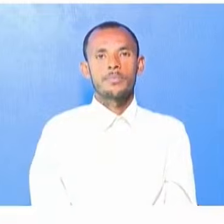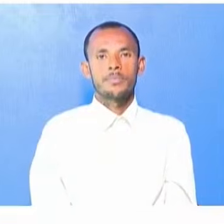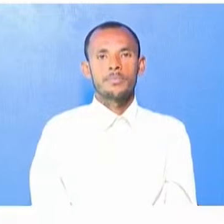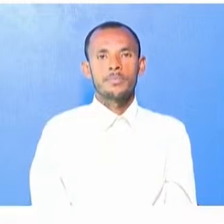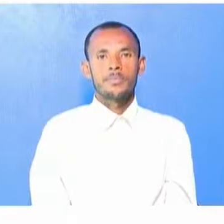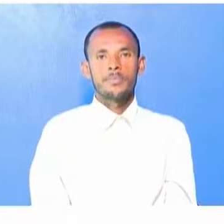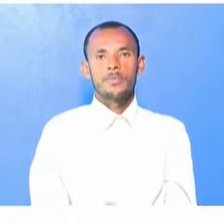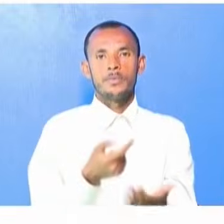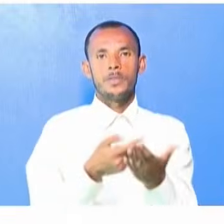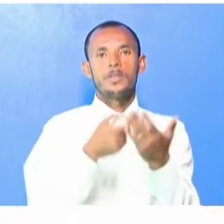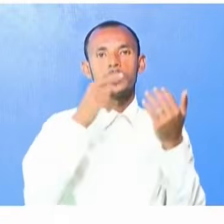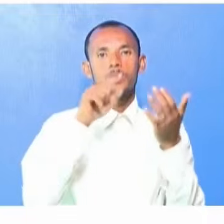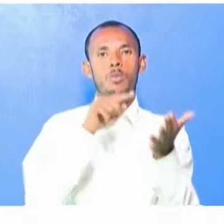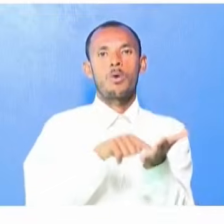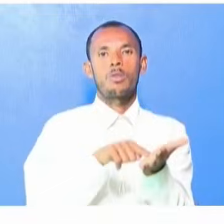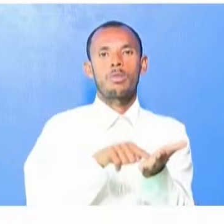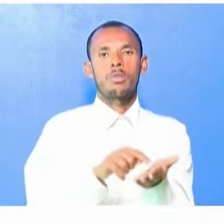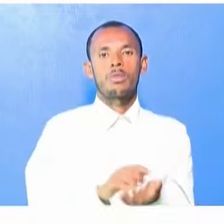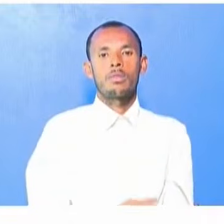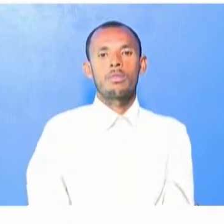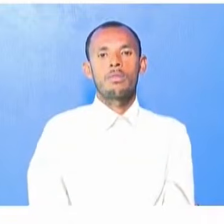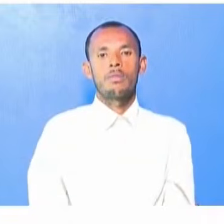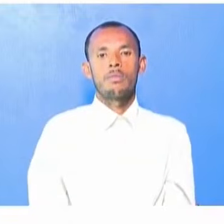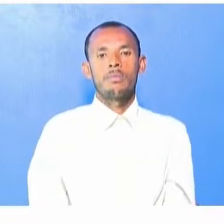at this point.